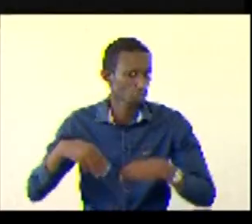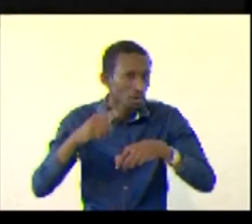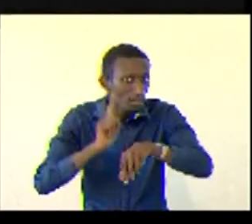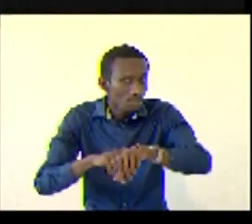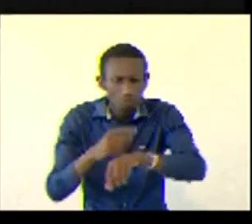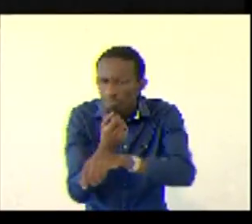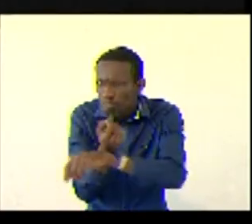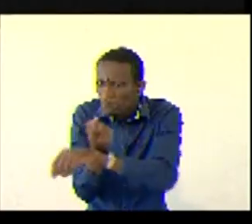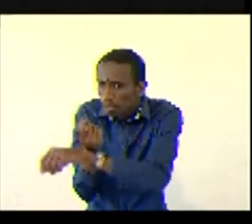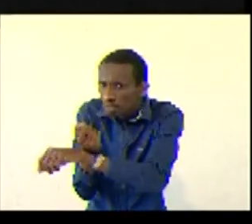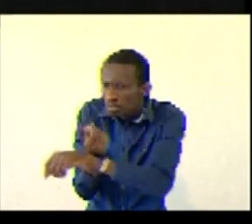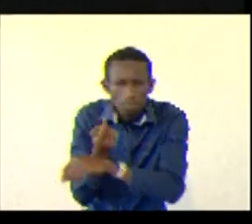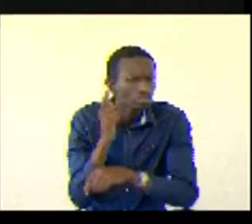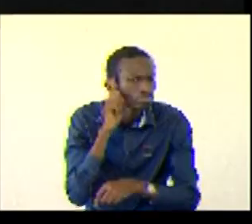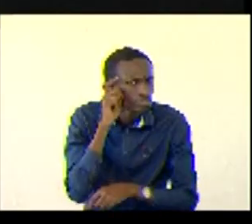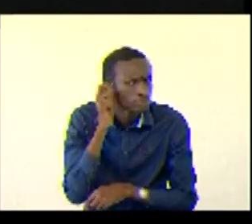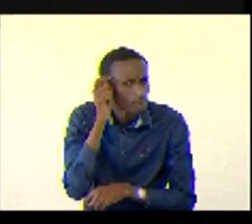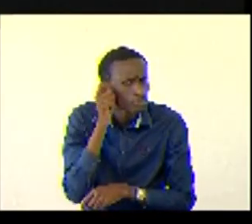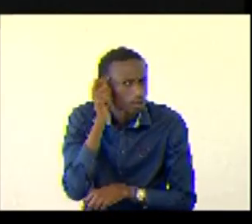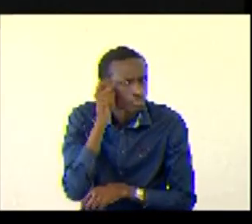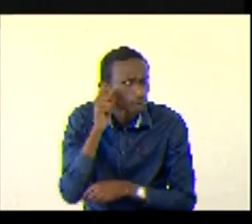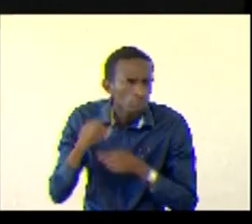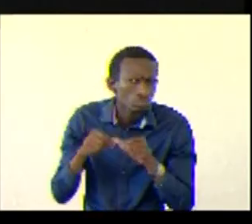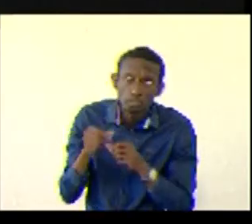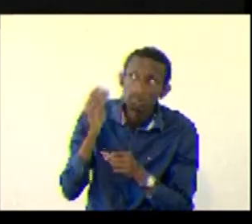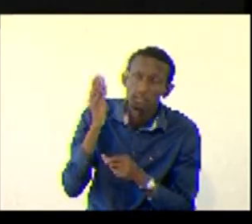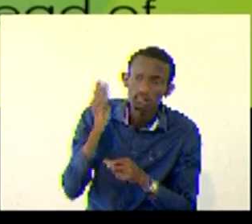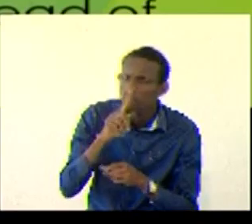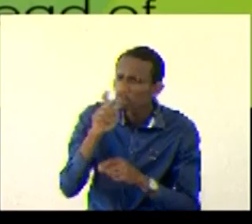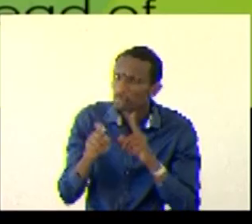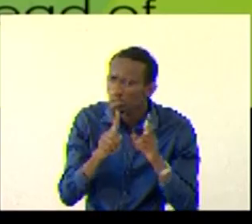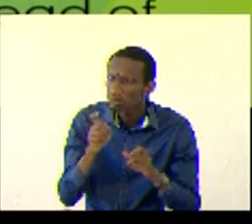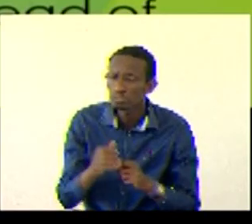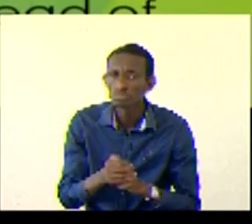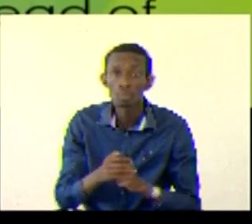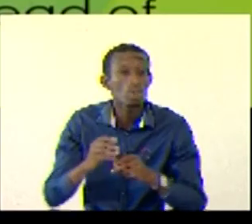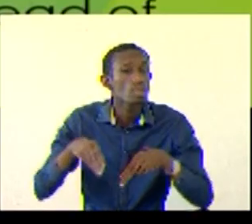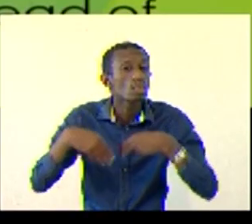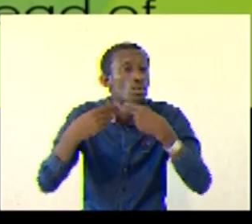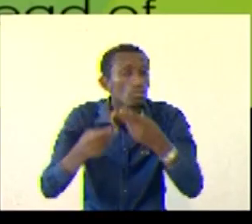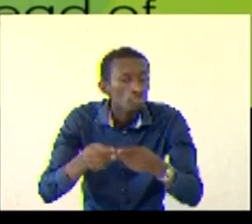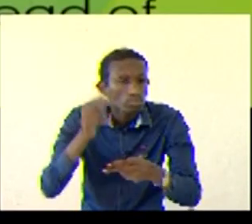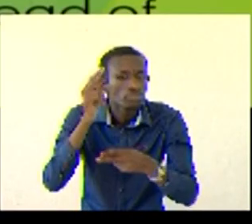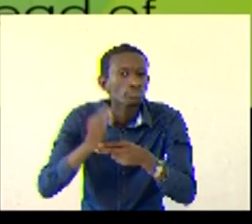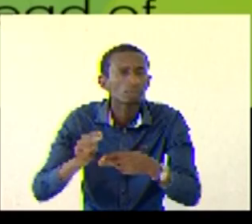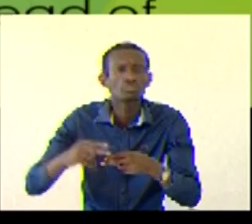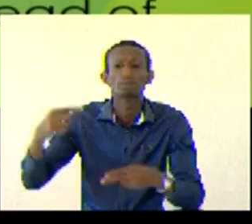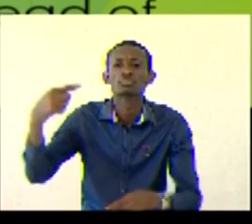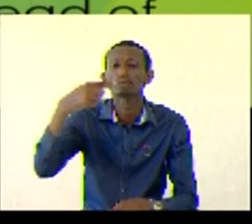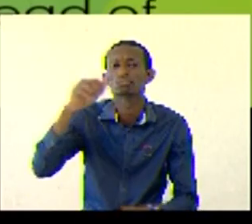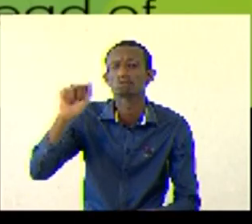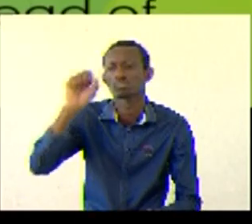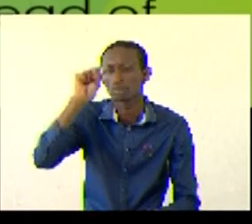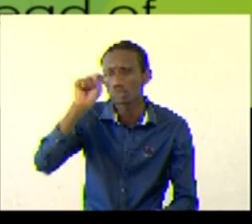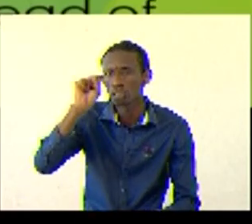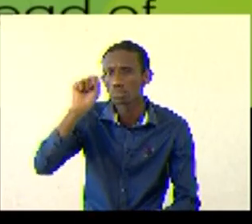the gas, to think about the question as we go along. Name the gas produced in the experiment above.